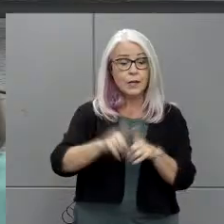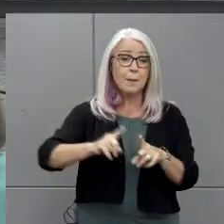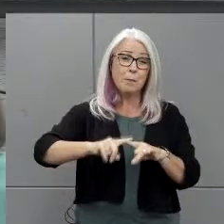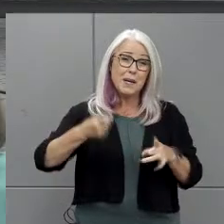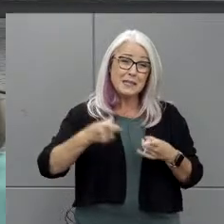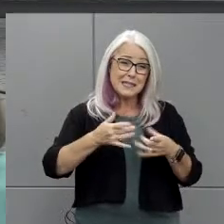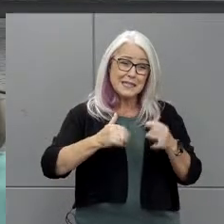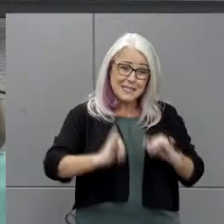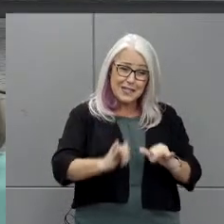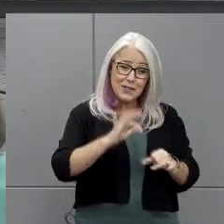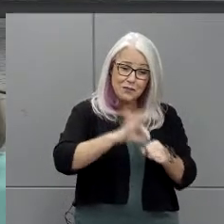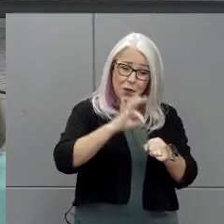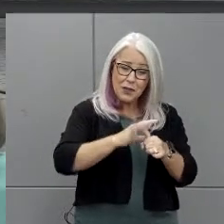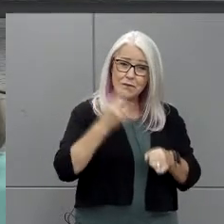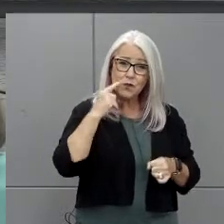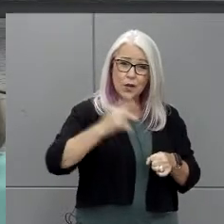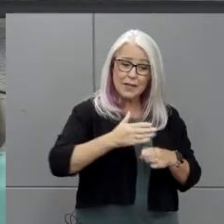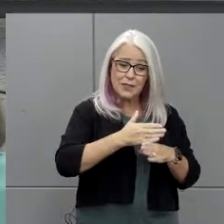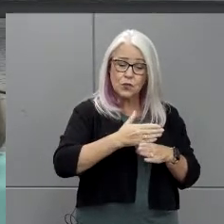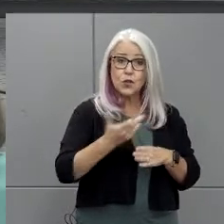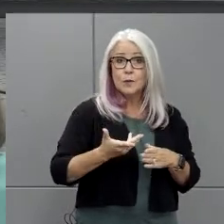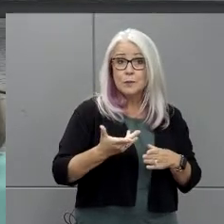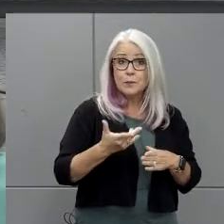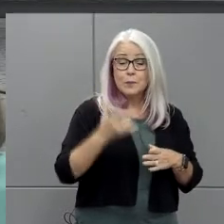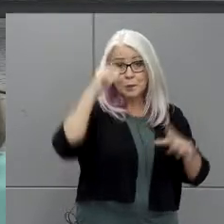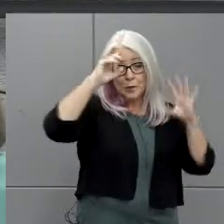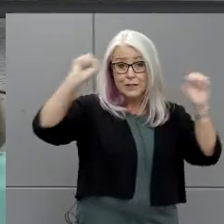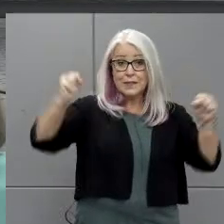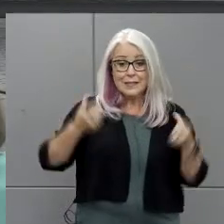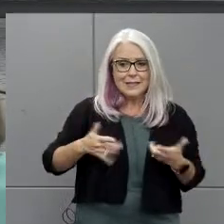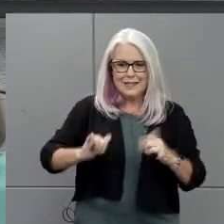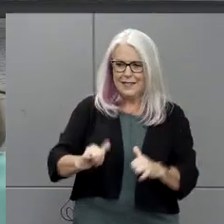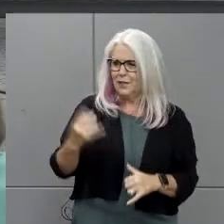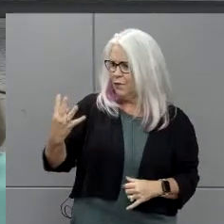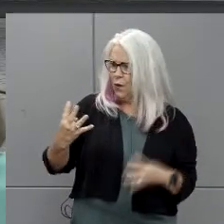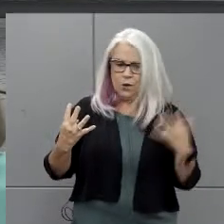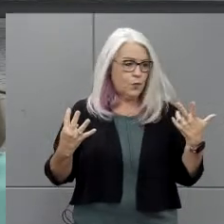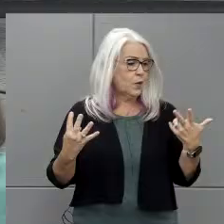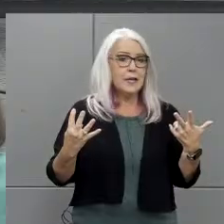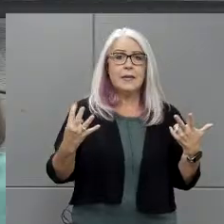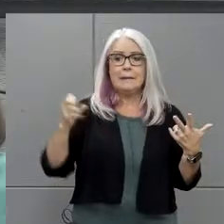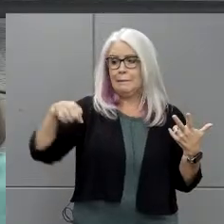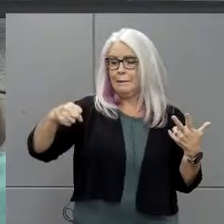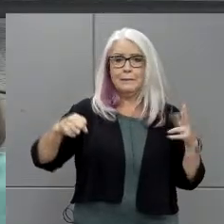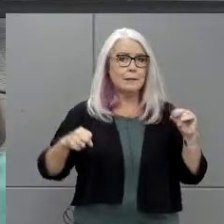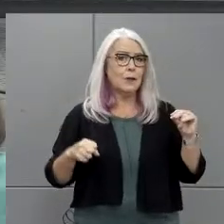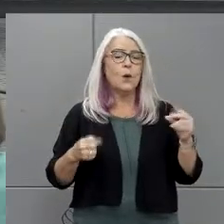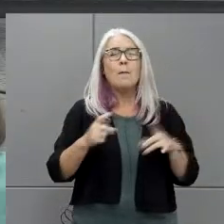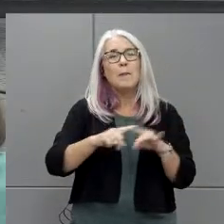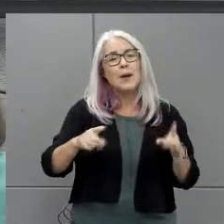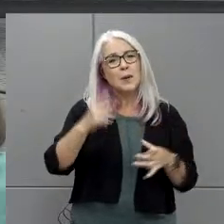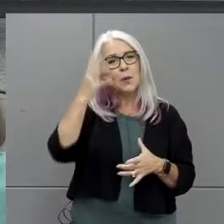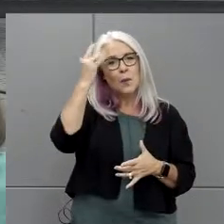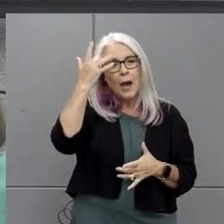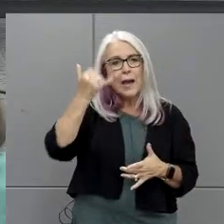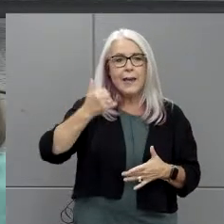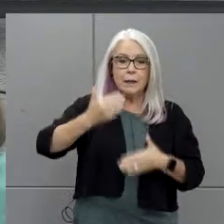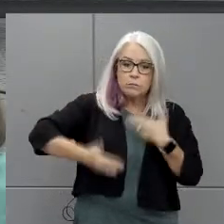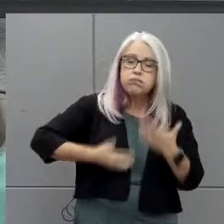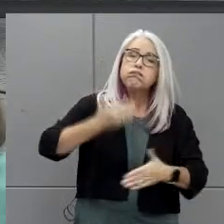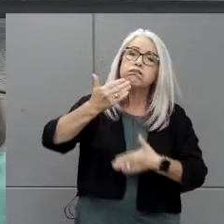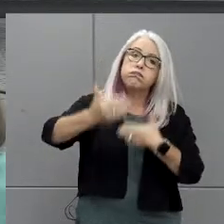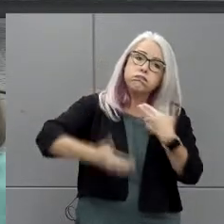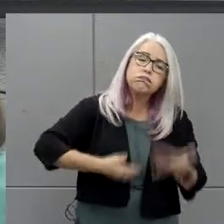president, there still may be a 4-3. It still may be. So why not go through the process of having a national search so that we